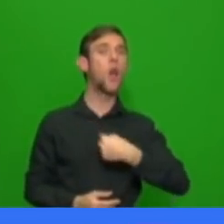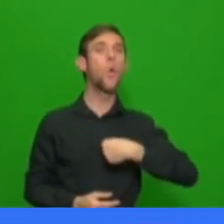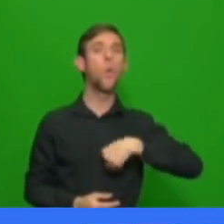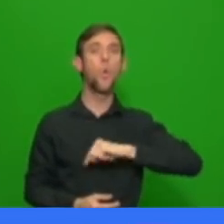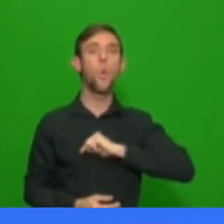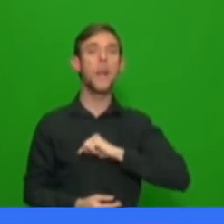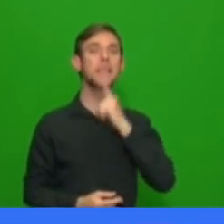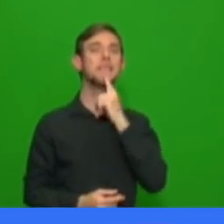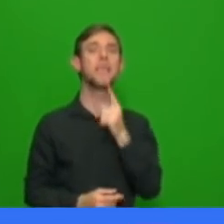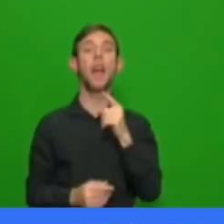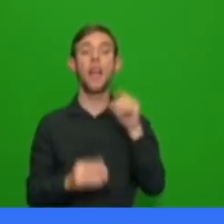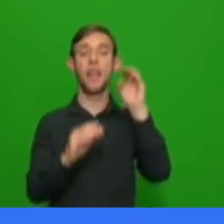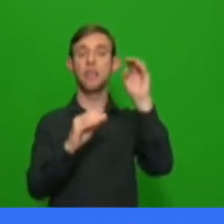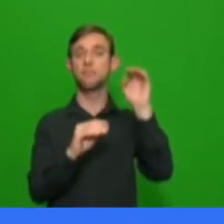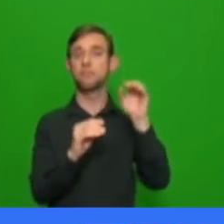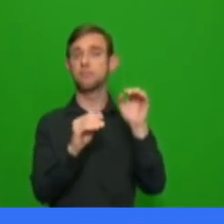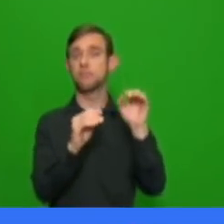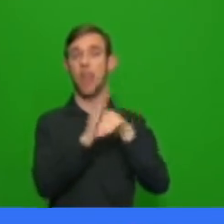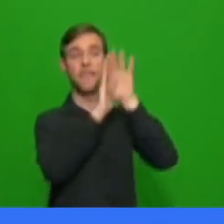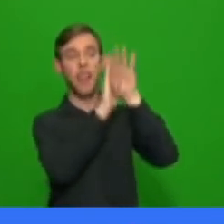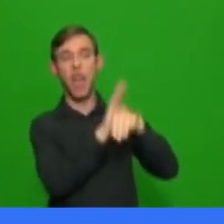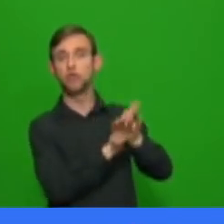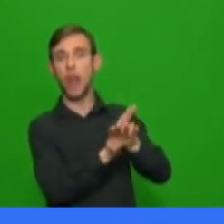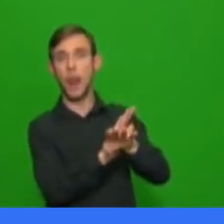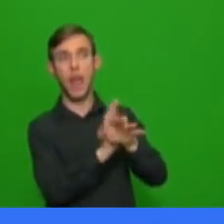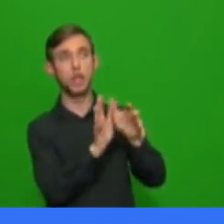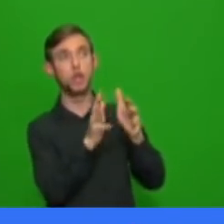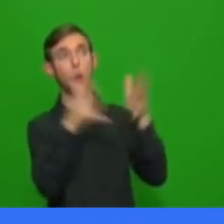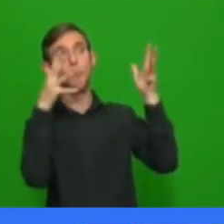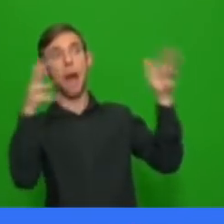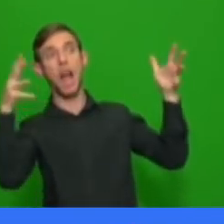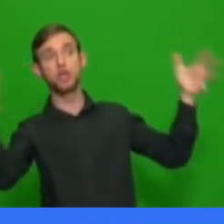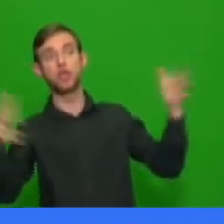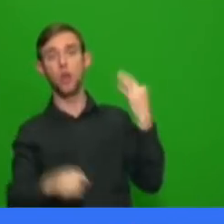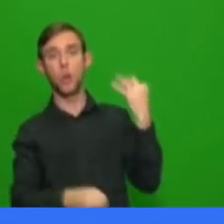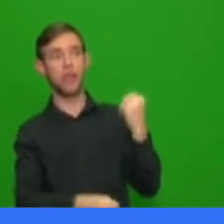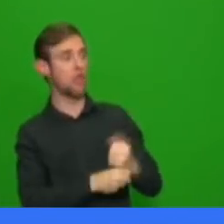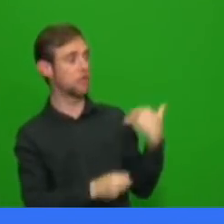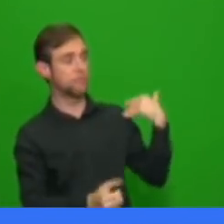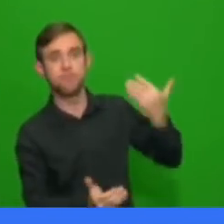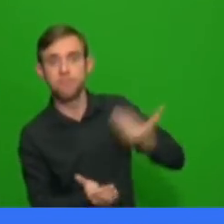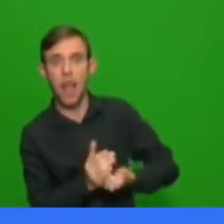over the past 3 years?